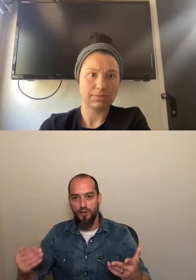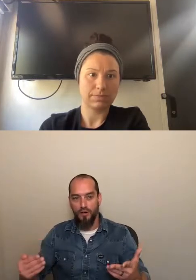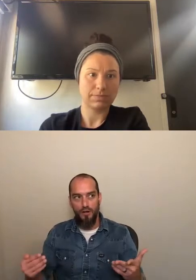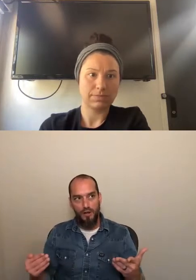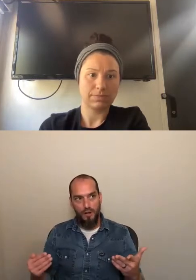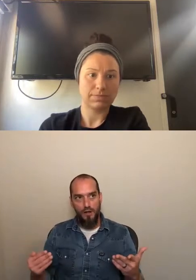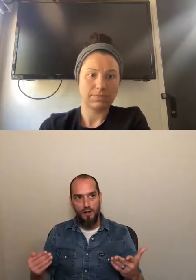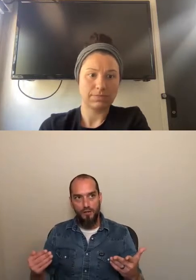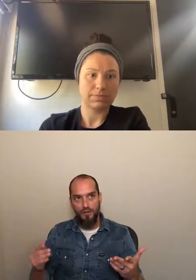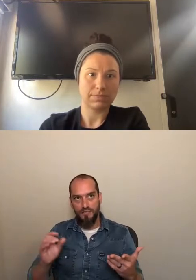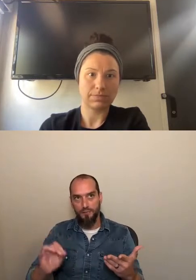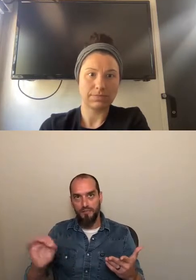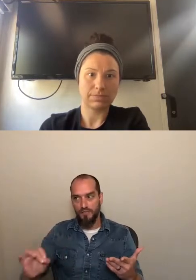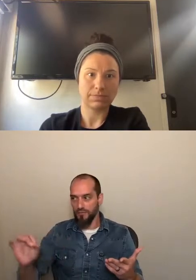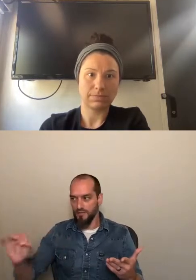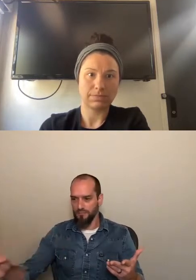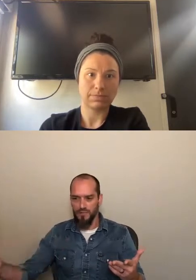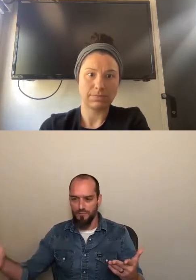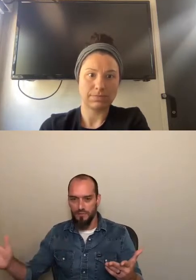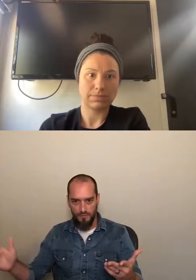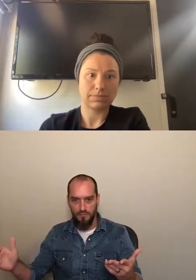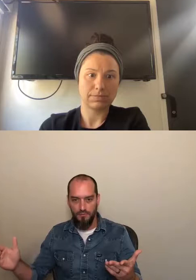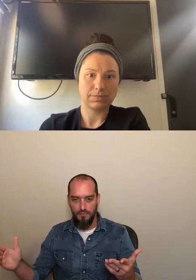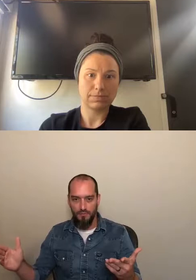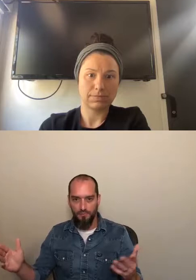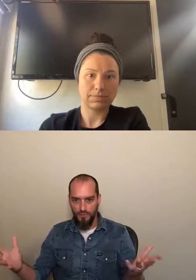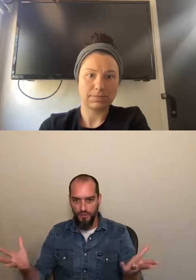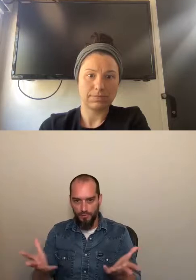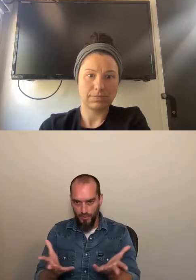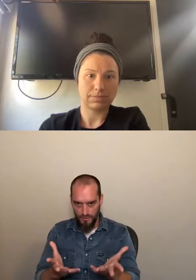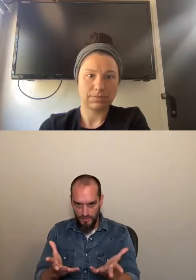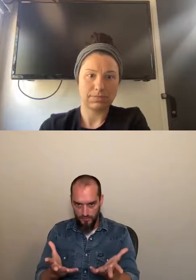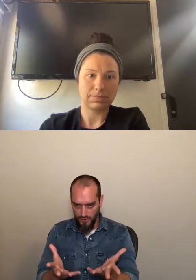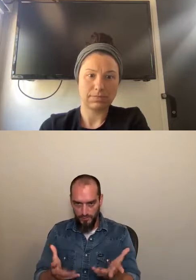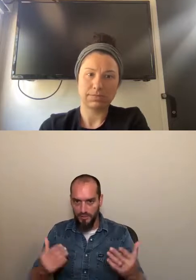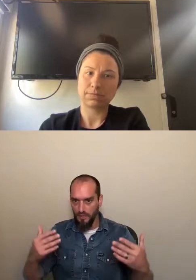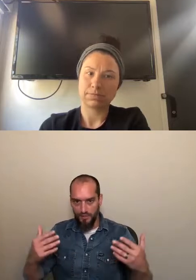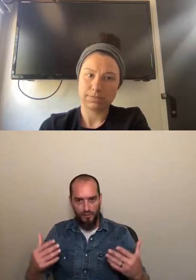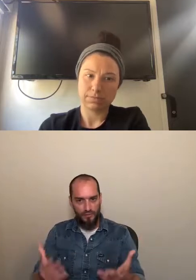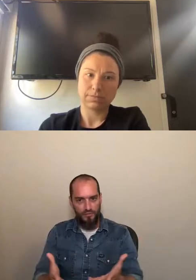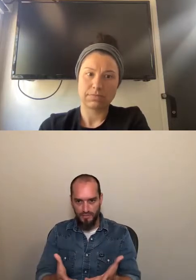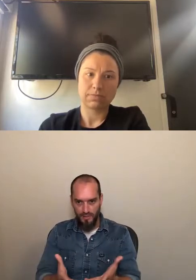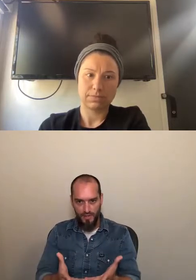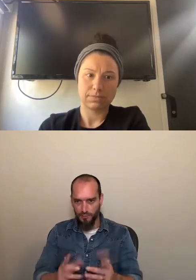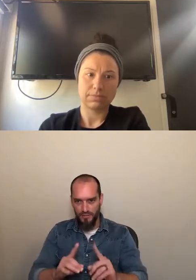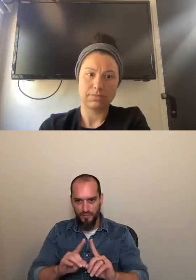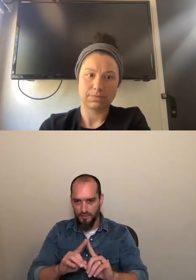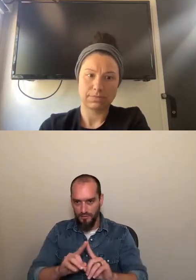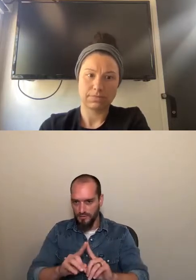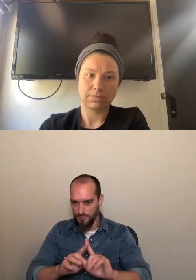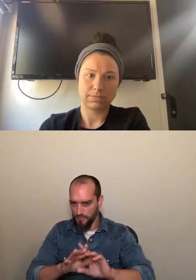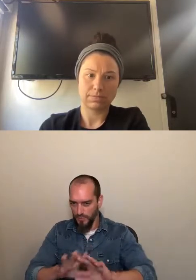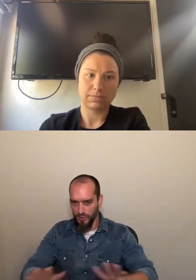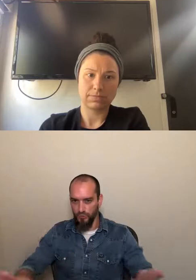are exhibiting different symptoms, but they're all part of the same family. They all live in the same house, but yet